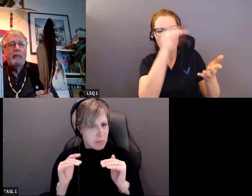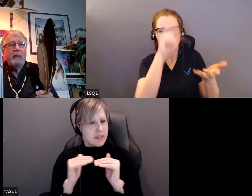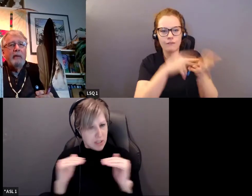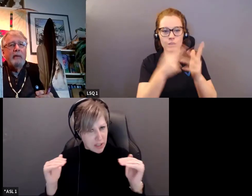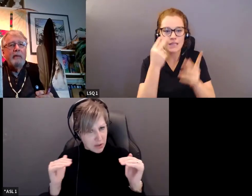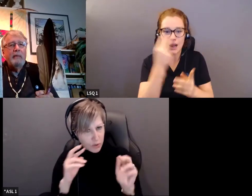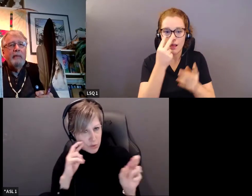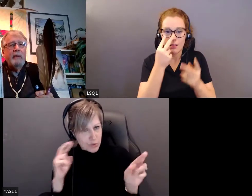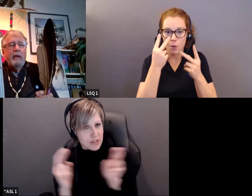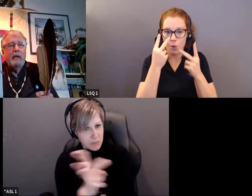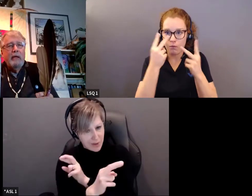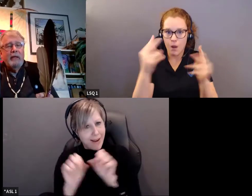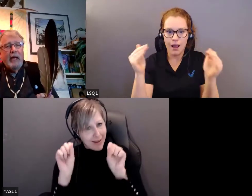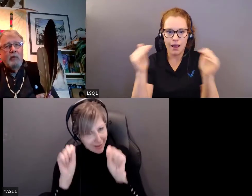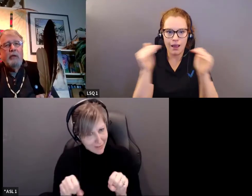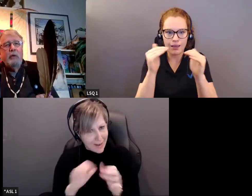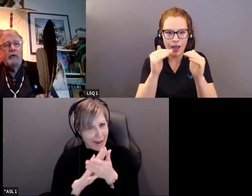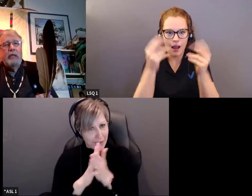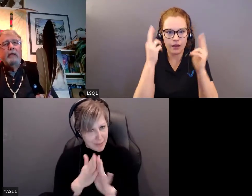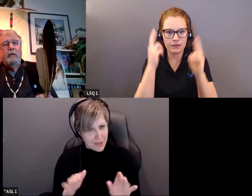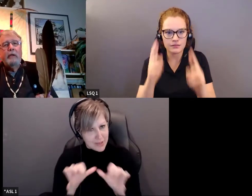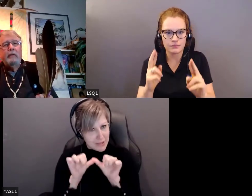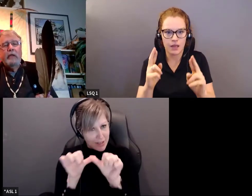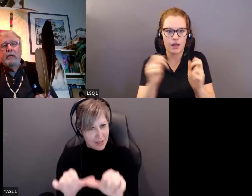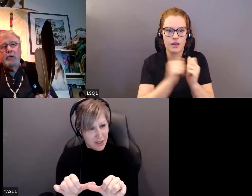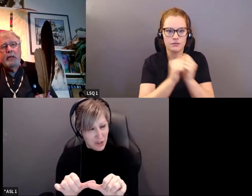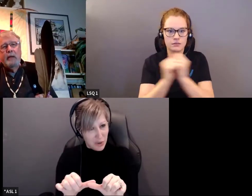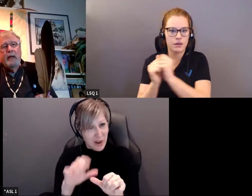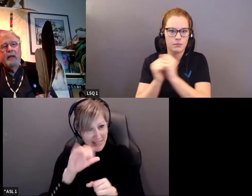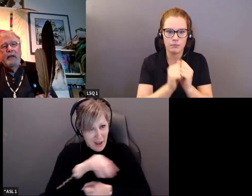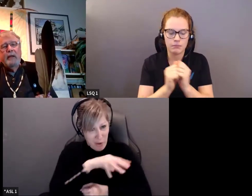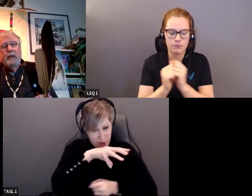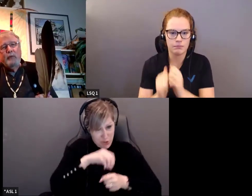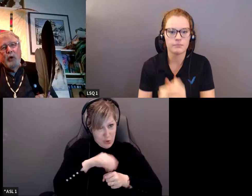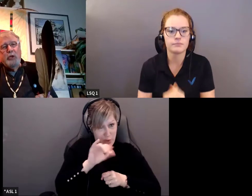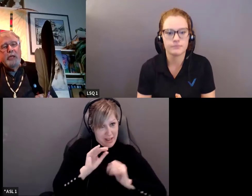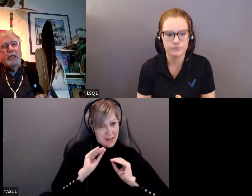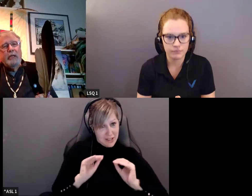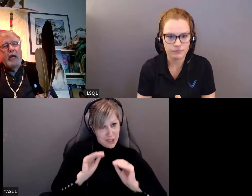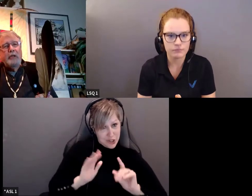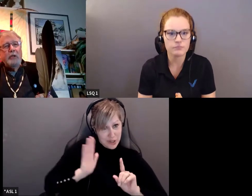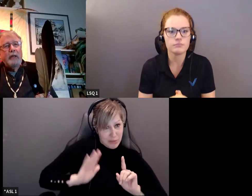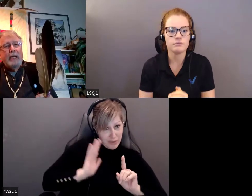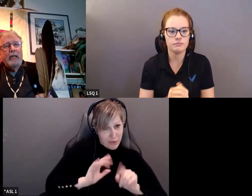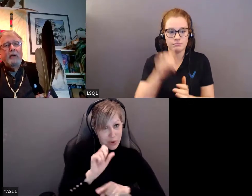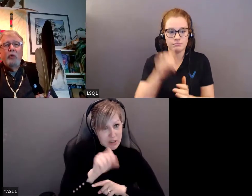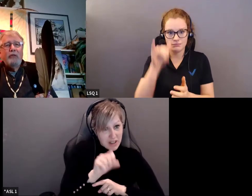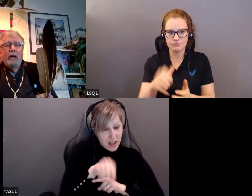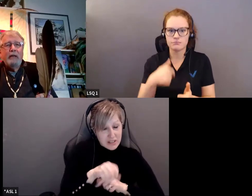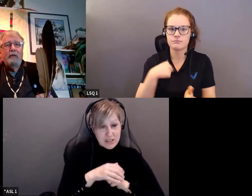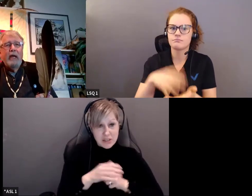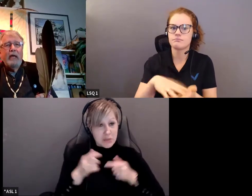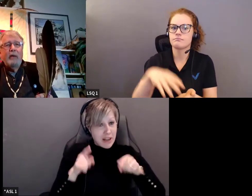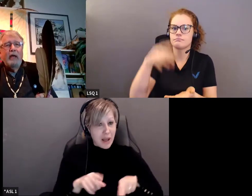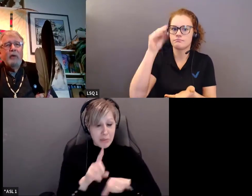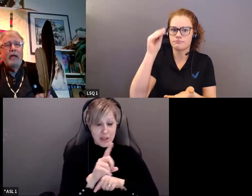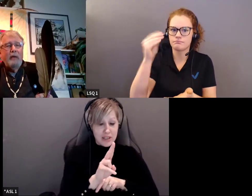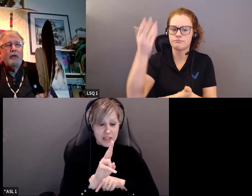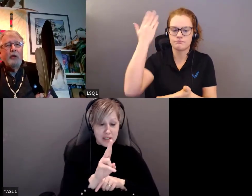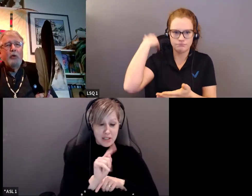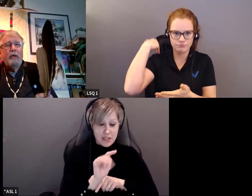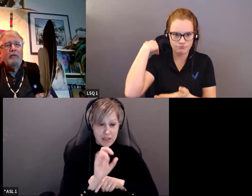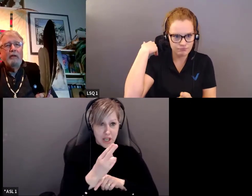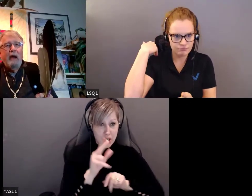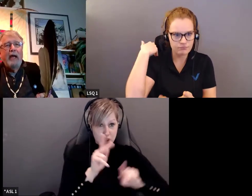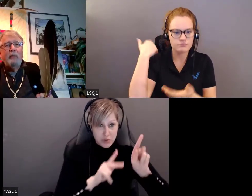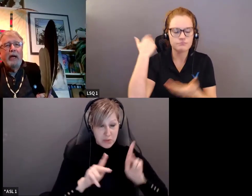another. That's what was in this teaching. Unfortunately, the Dutch thinking was not the same, and we came